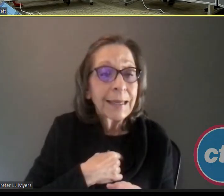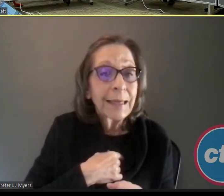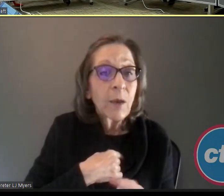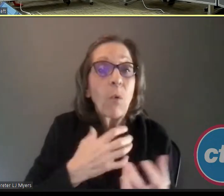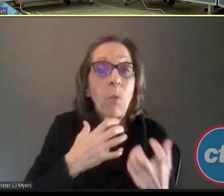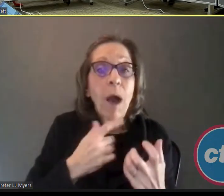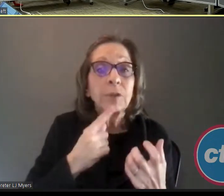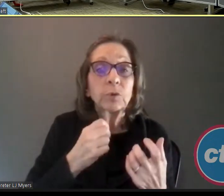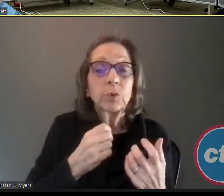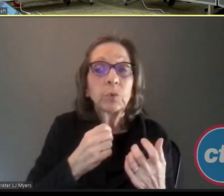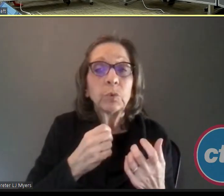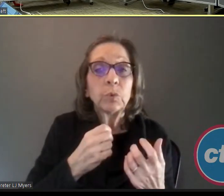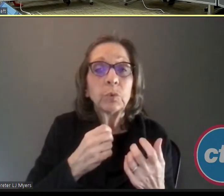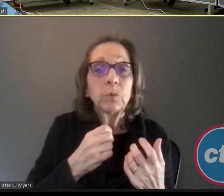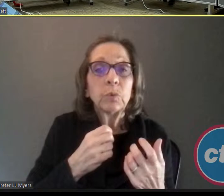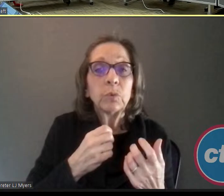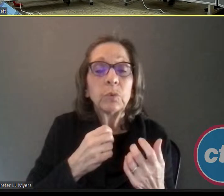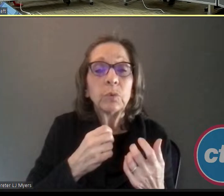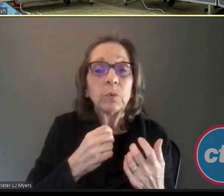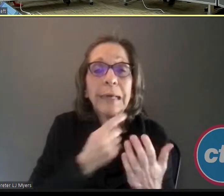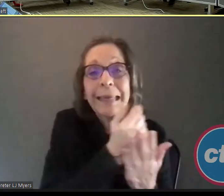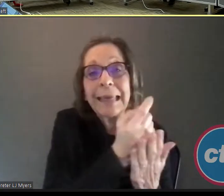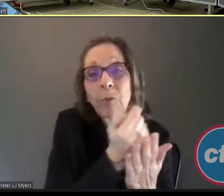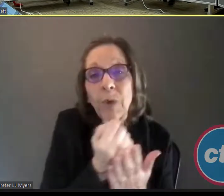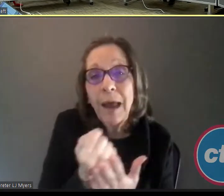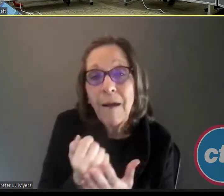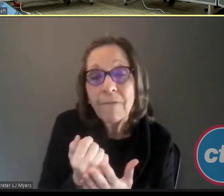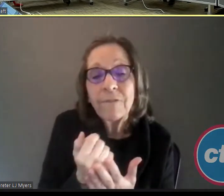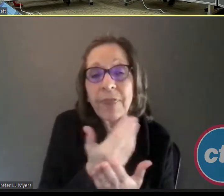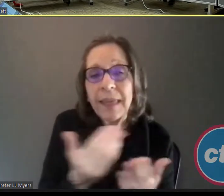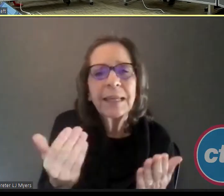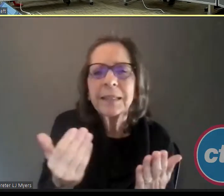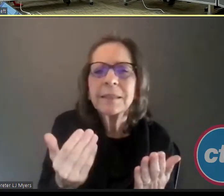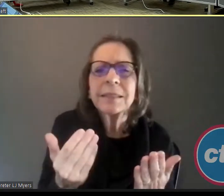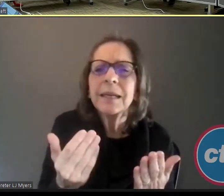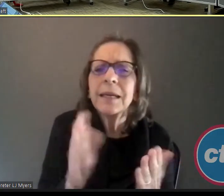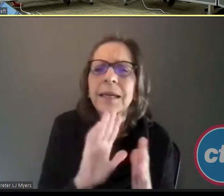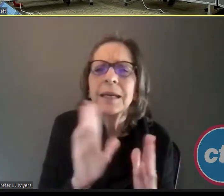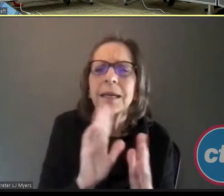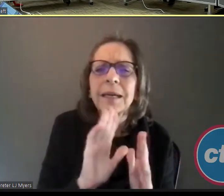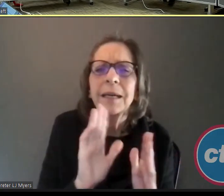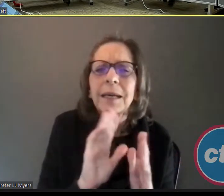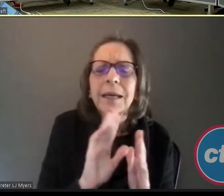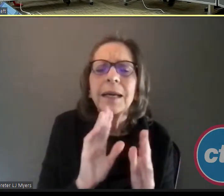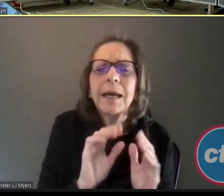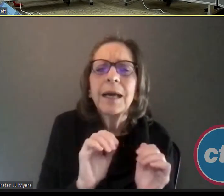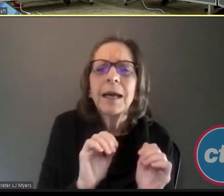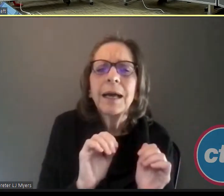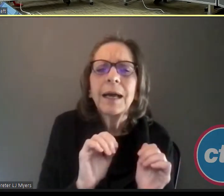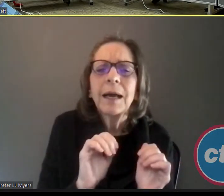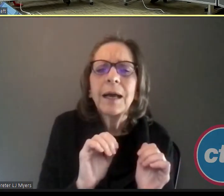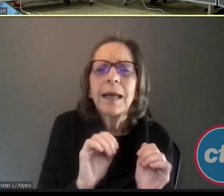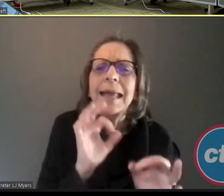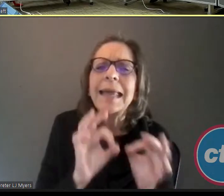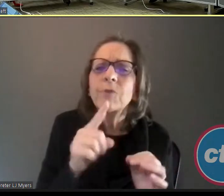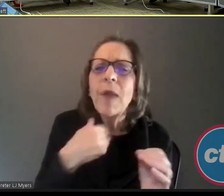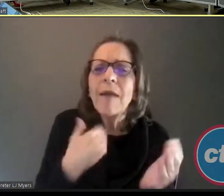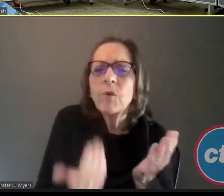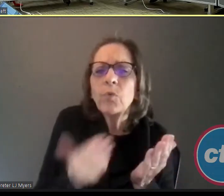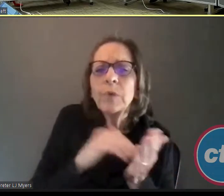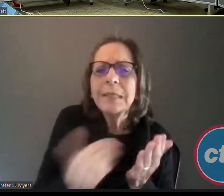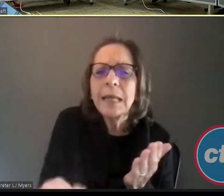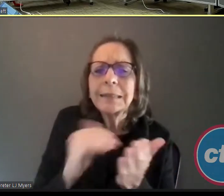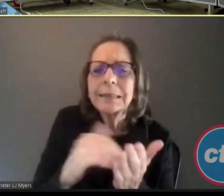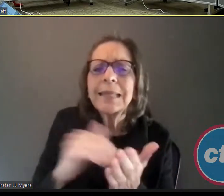efficiency, because I actually think, I hear duplication, but I also hear like redundancy. And I think that's a strength, being able